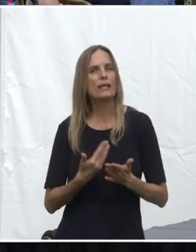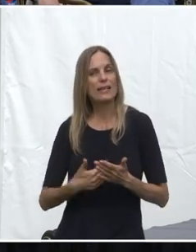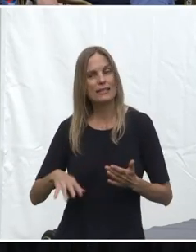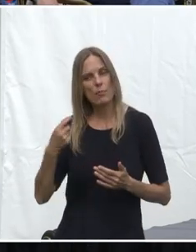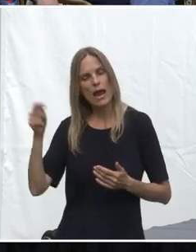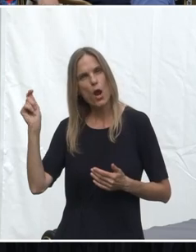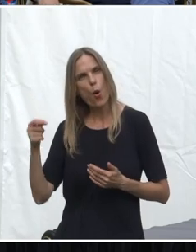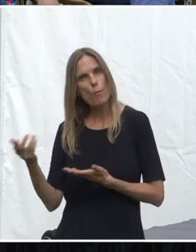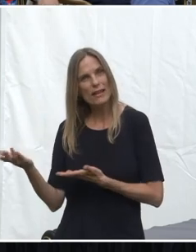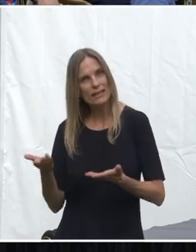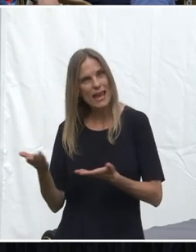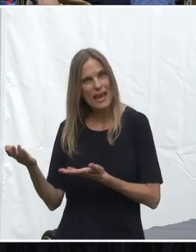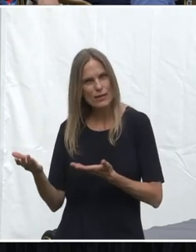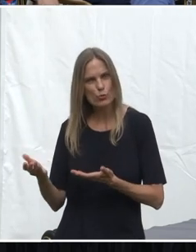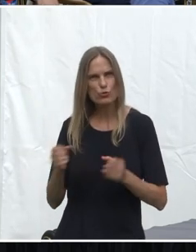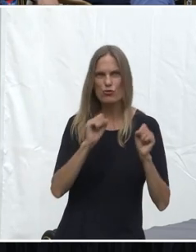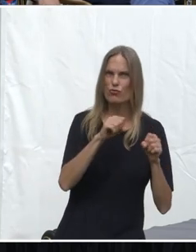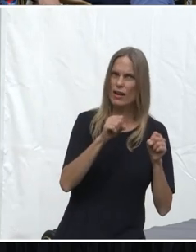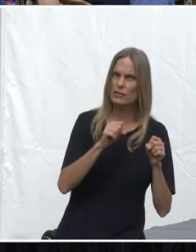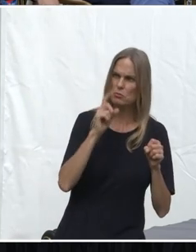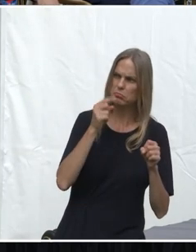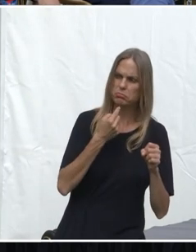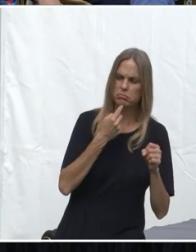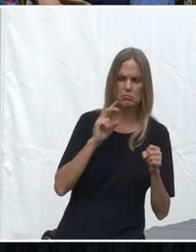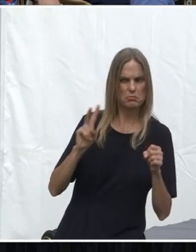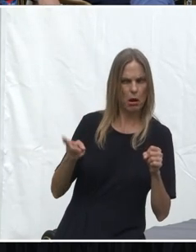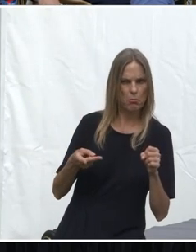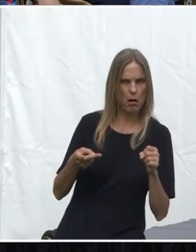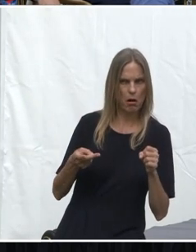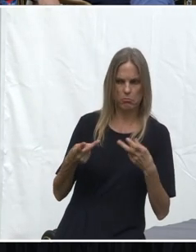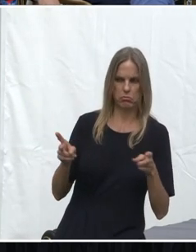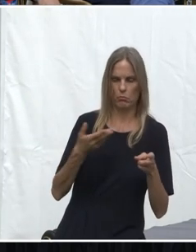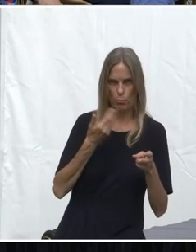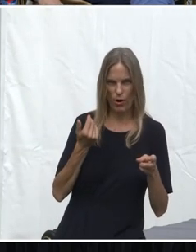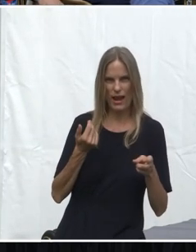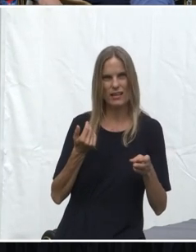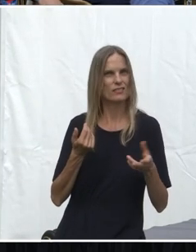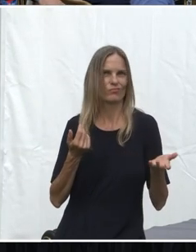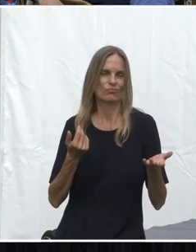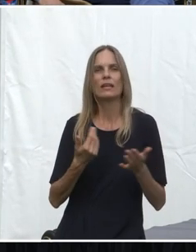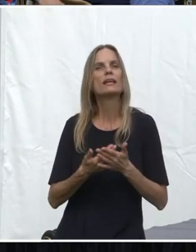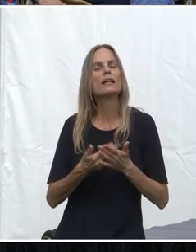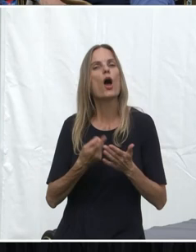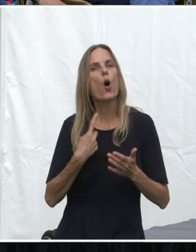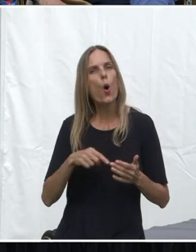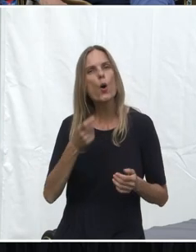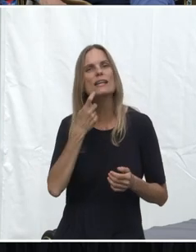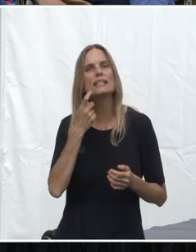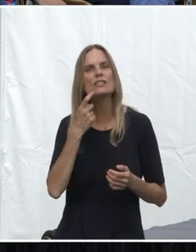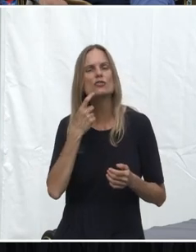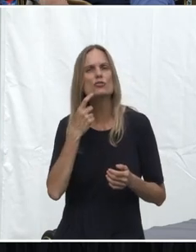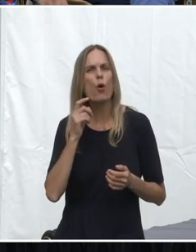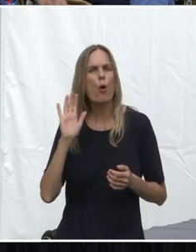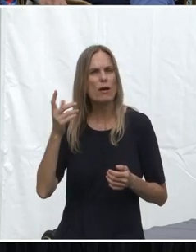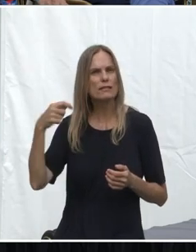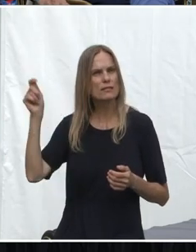not certain is different from their services. I was there creating a help service for Finnish conscripts in